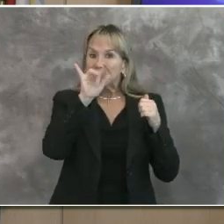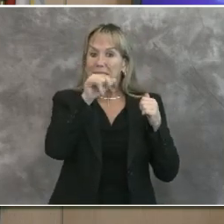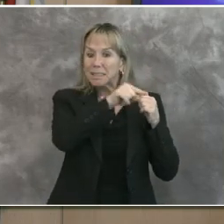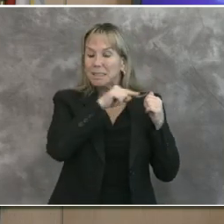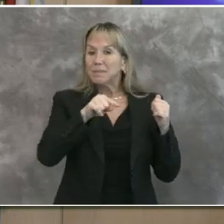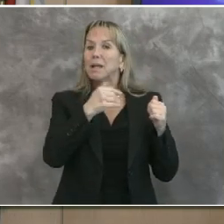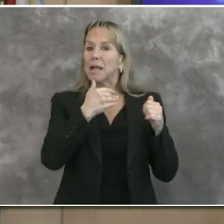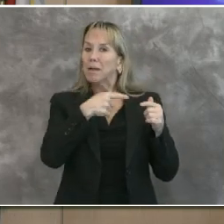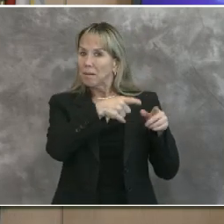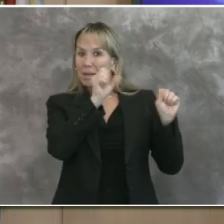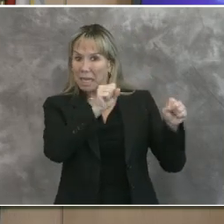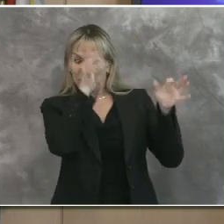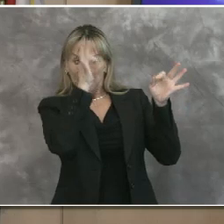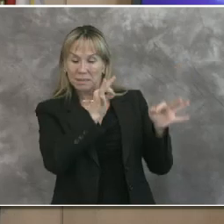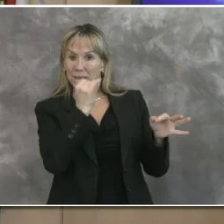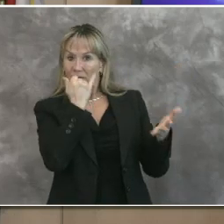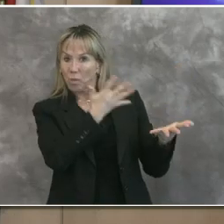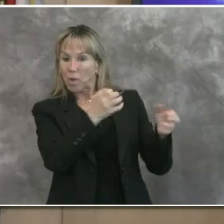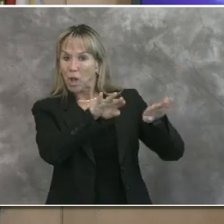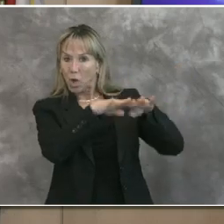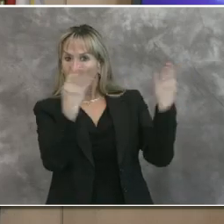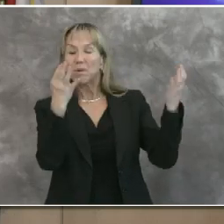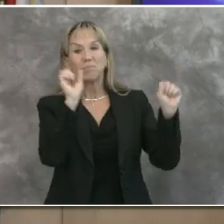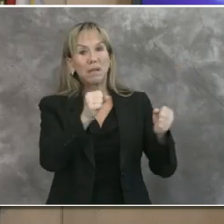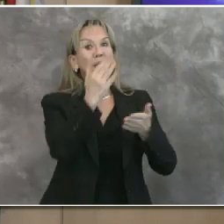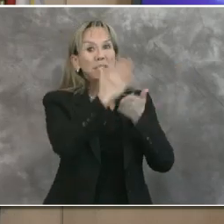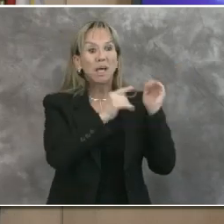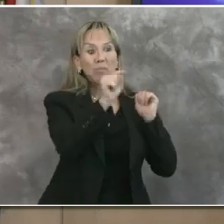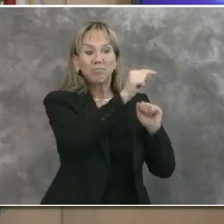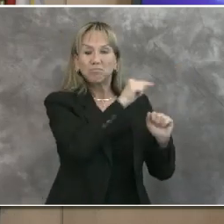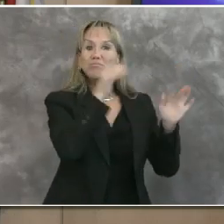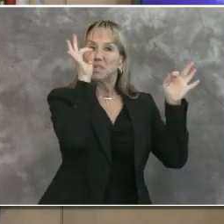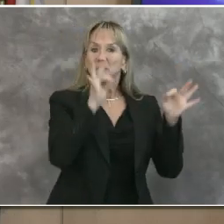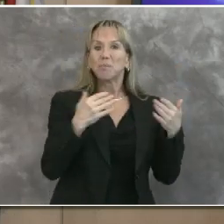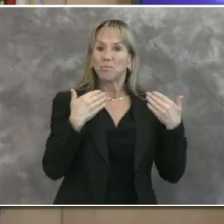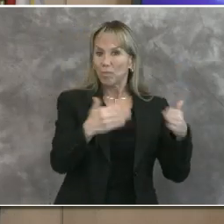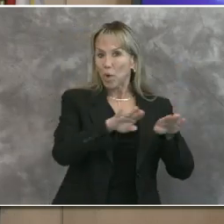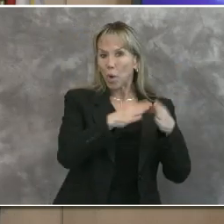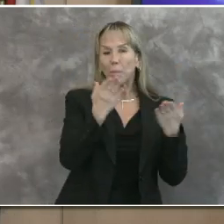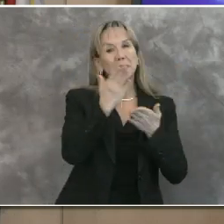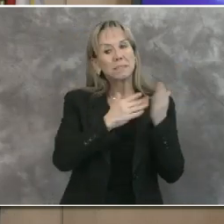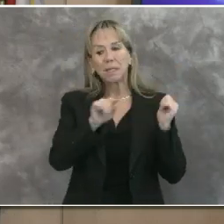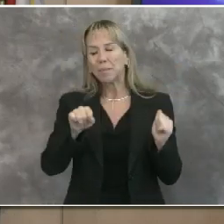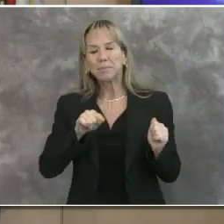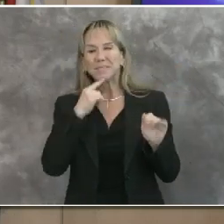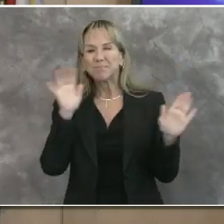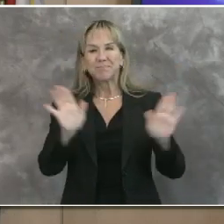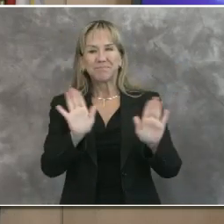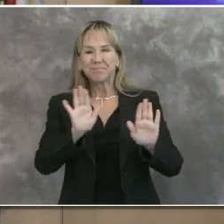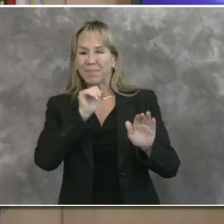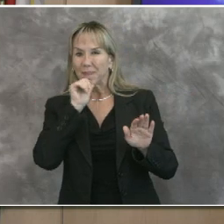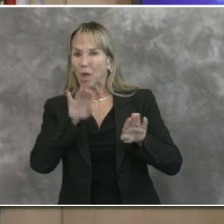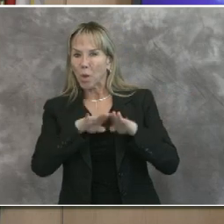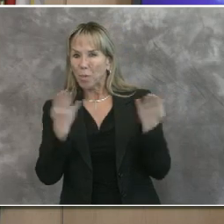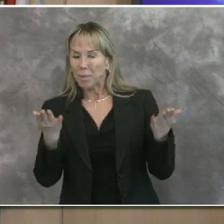parks open if they choose. Some have chosen to have them open, some have chosen not to. But there are countywide restrictions around